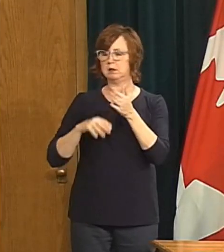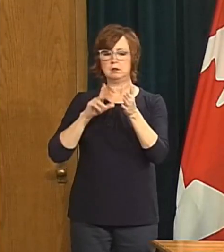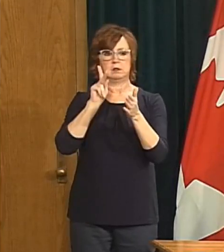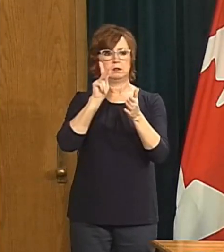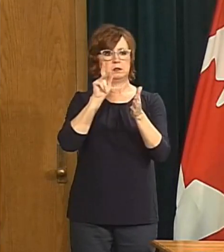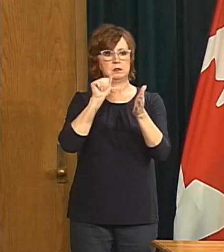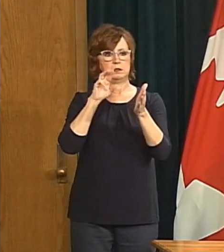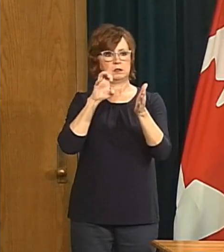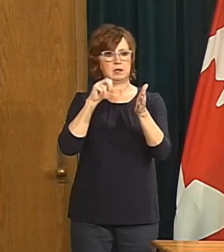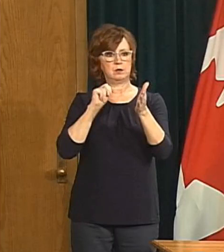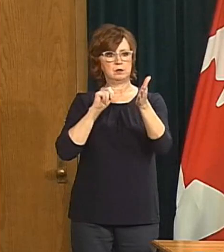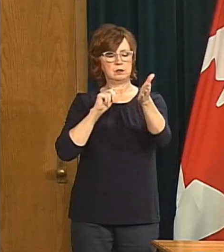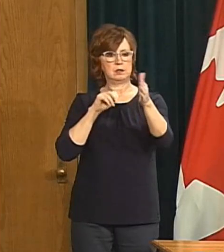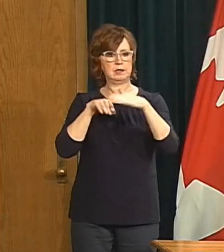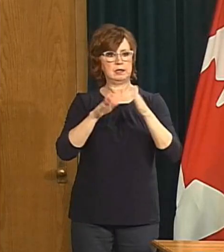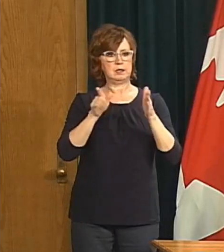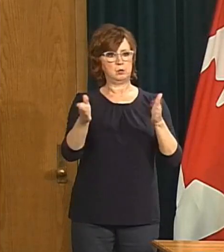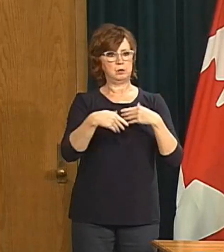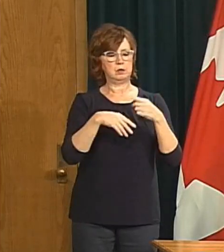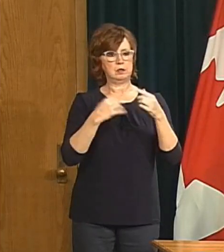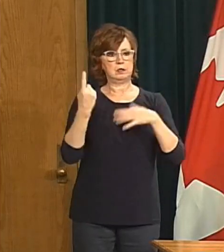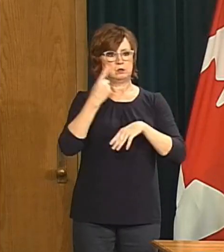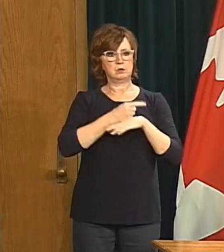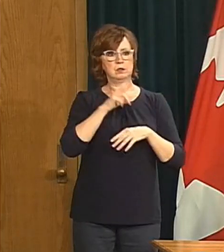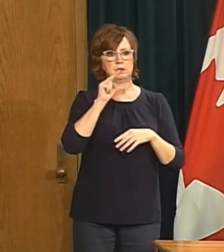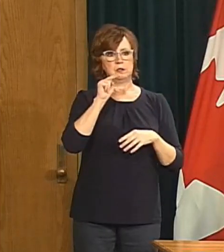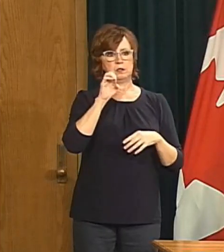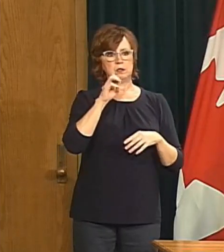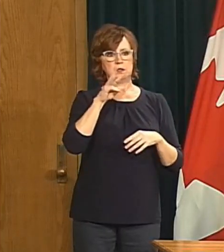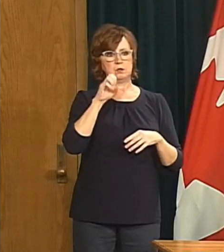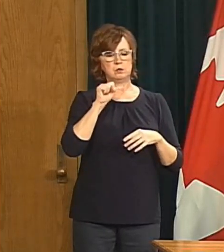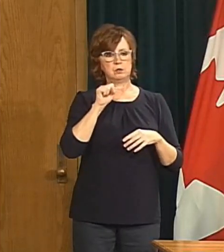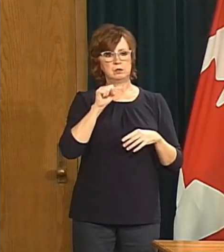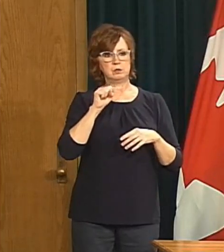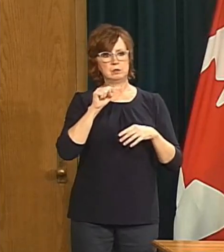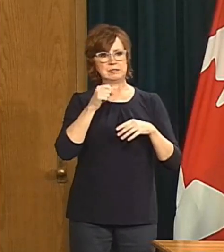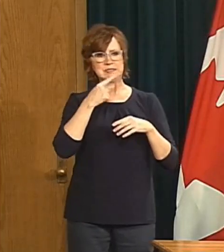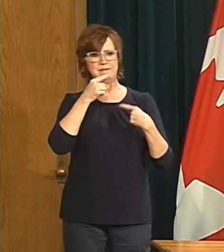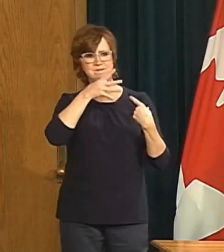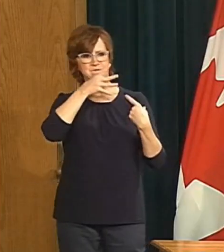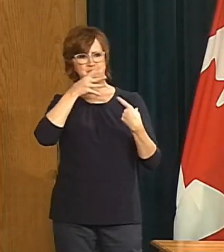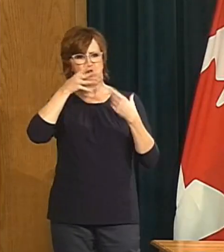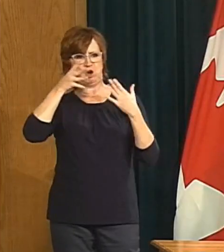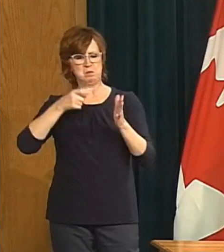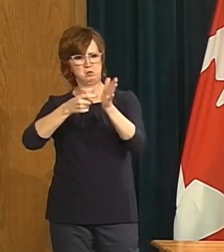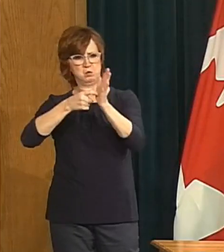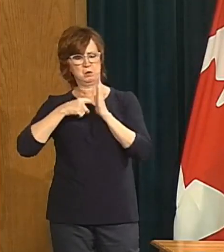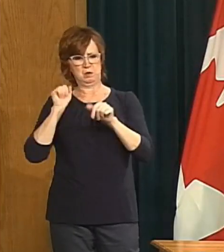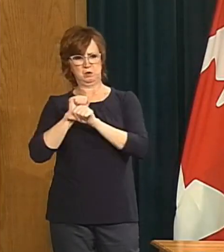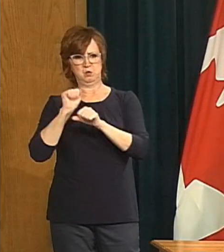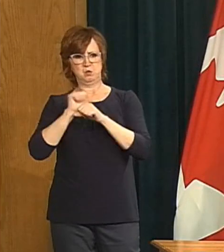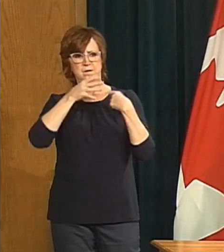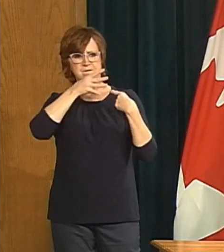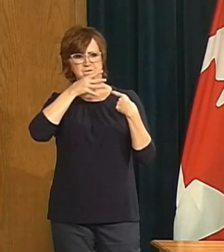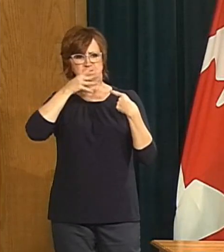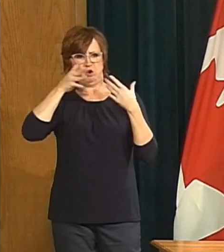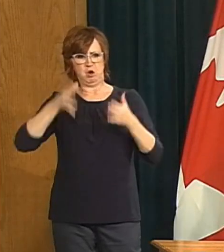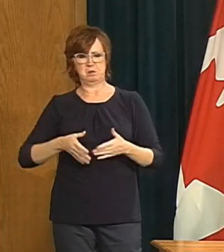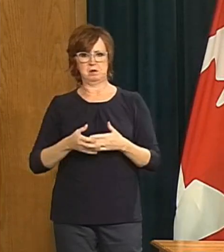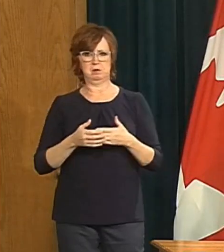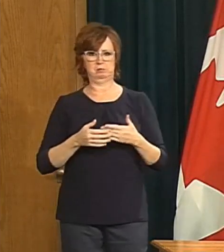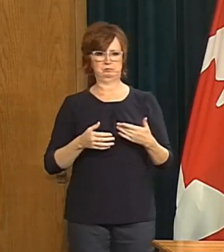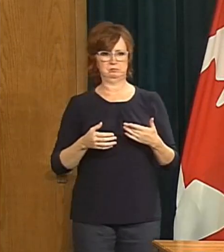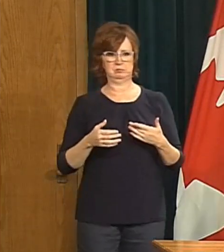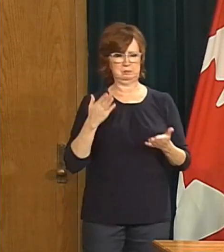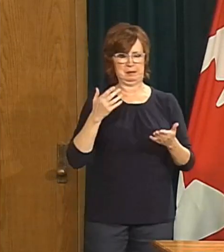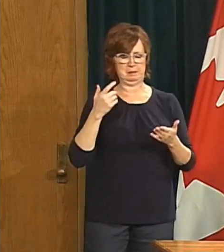Karen? Today's news release described farms as essential workplaces. Am I reading